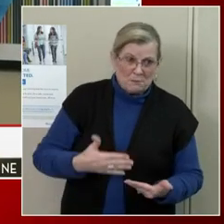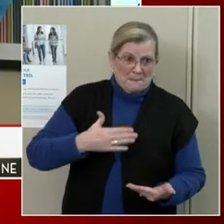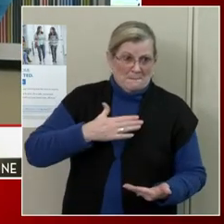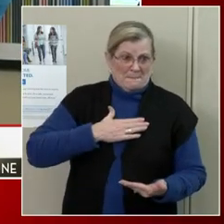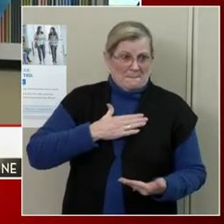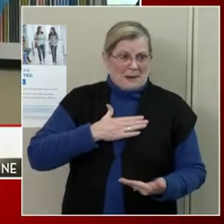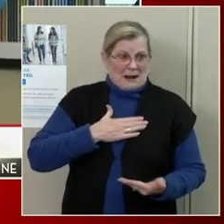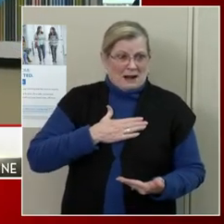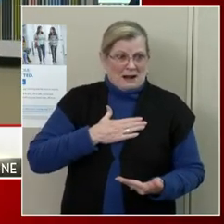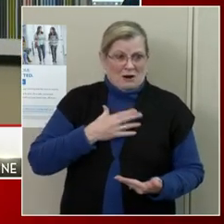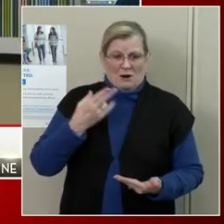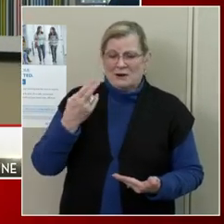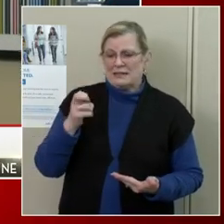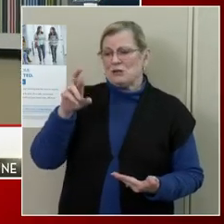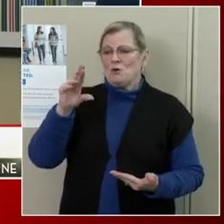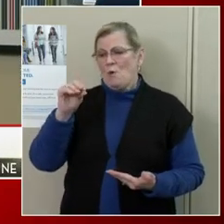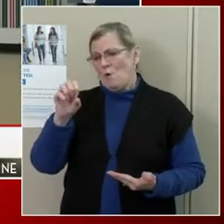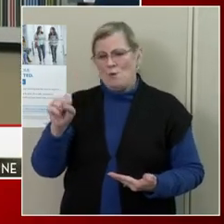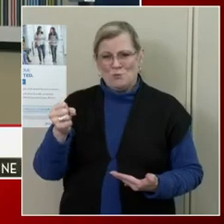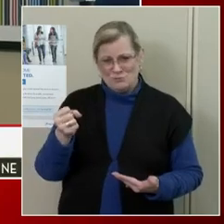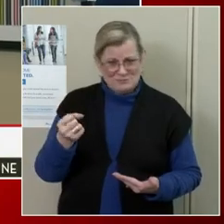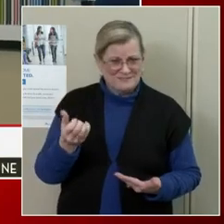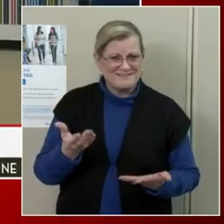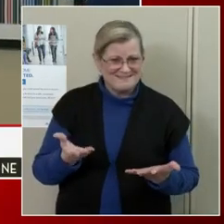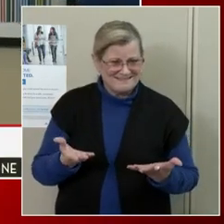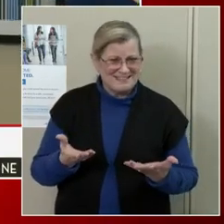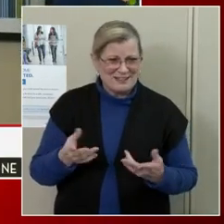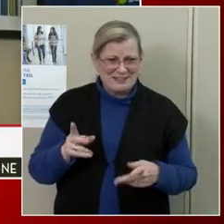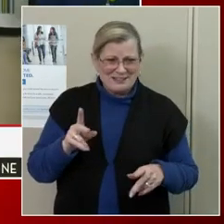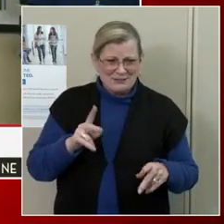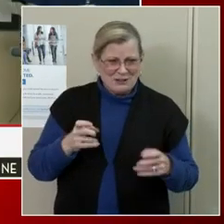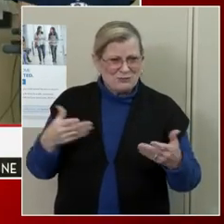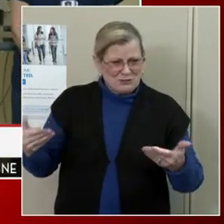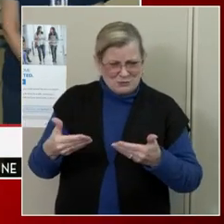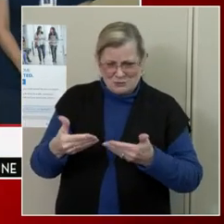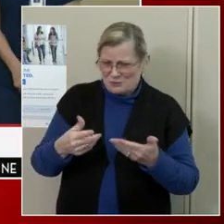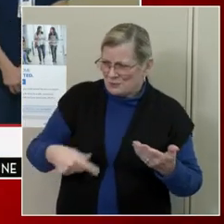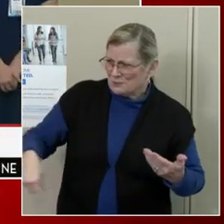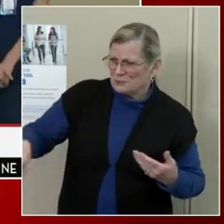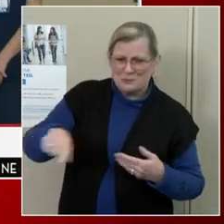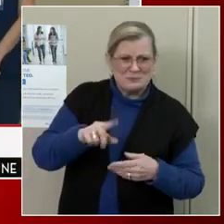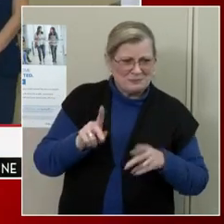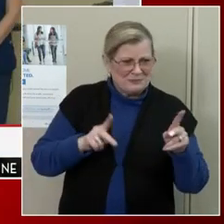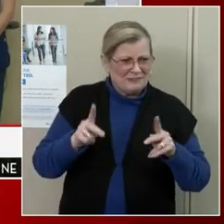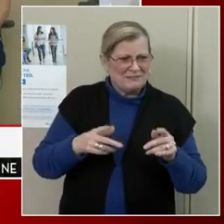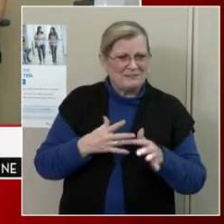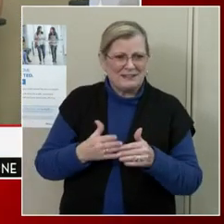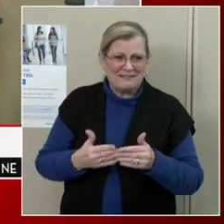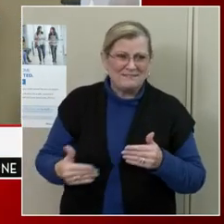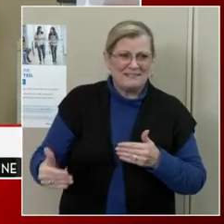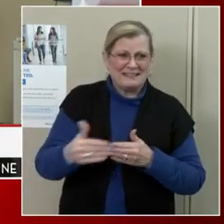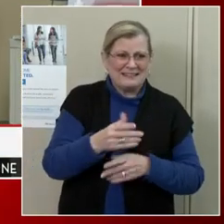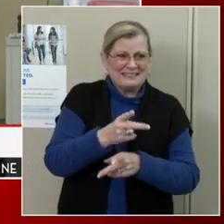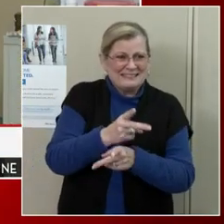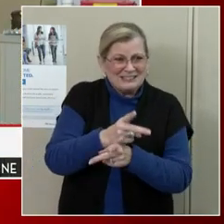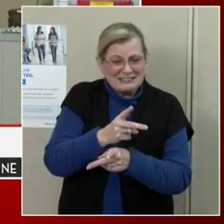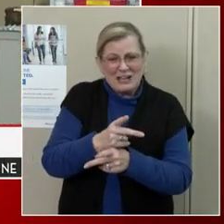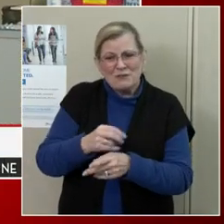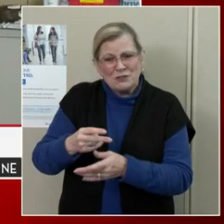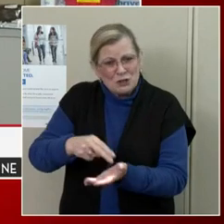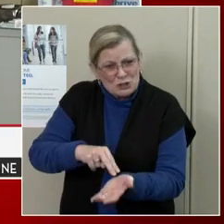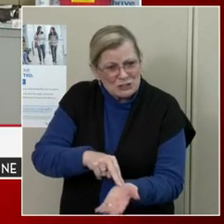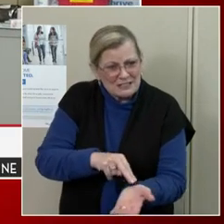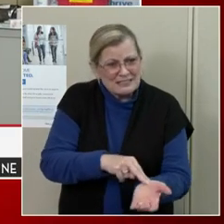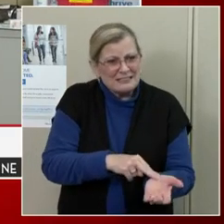vaccinated. But before I do that, I want to introduce an advanced care nurse, Corey Robinson, who worked for us